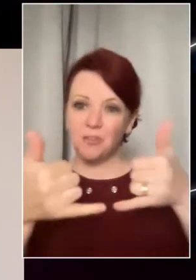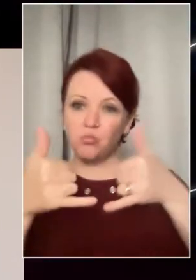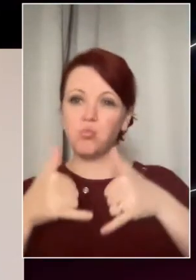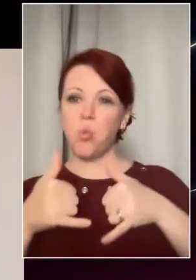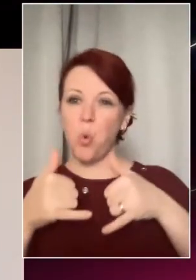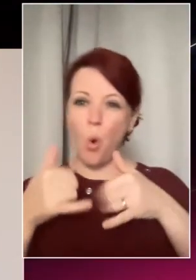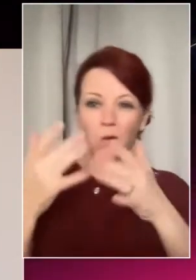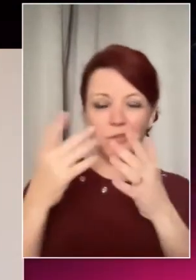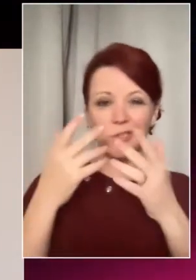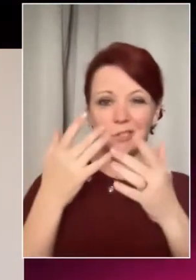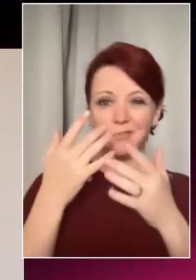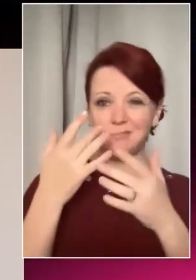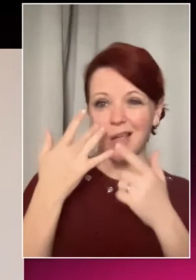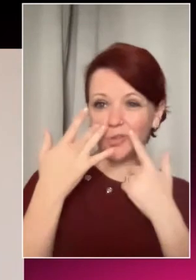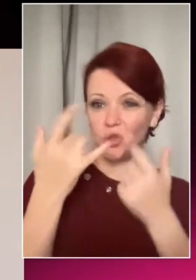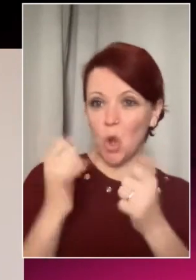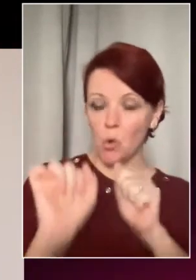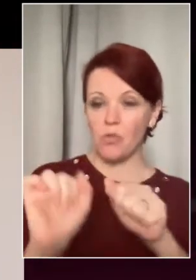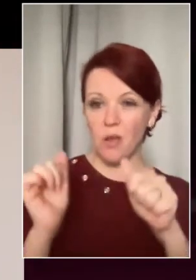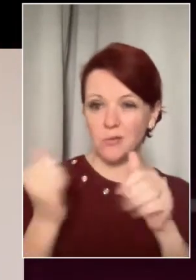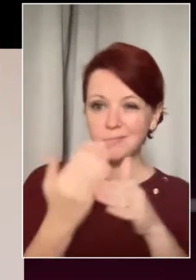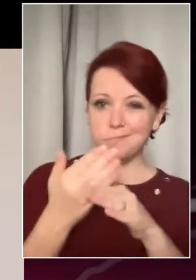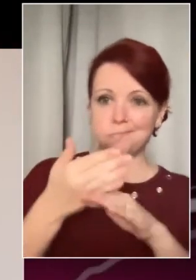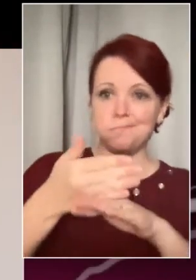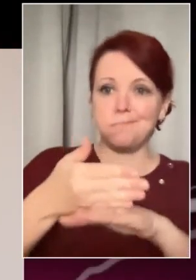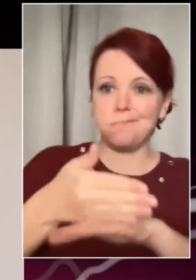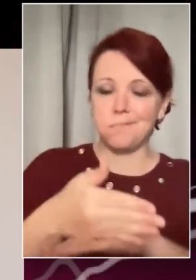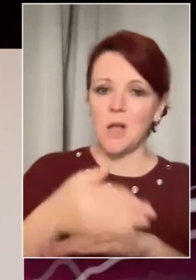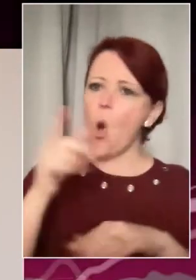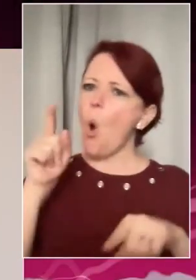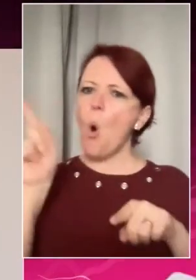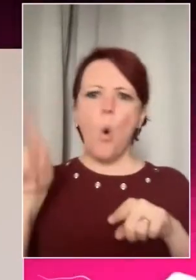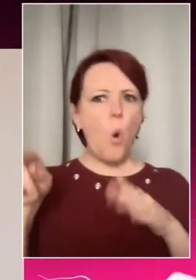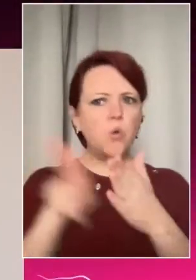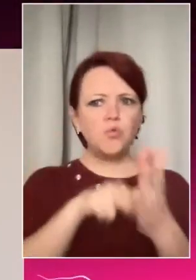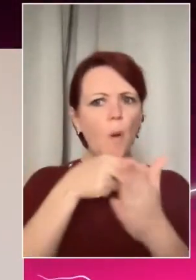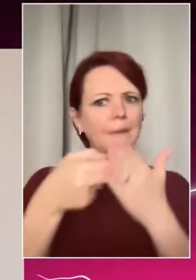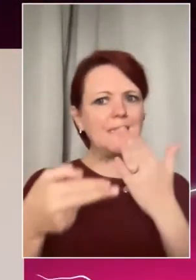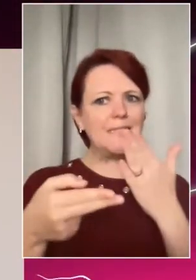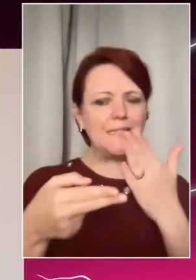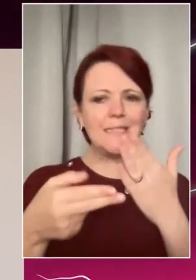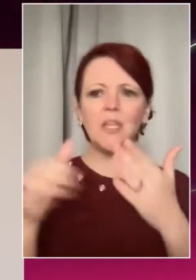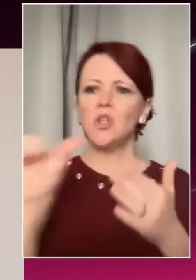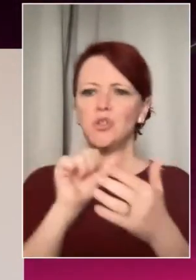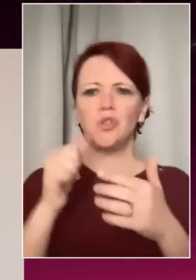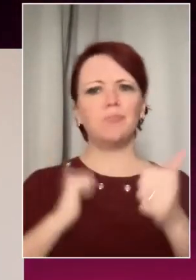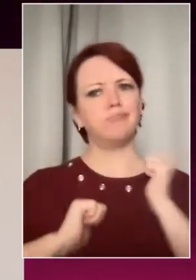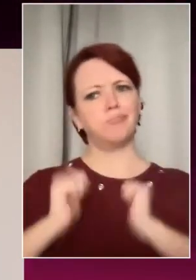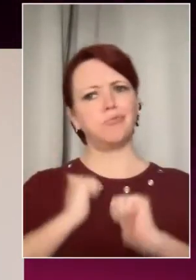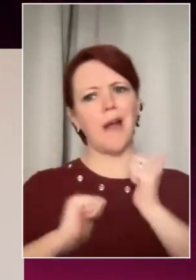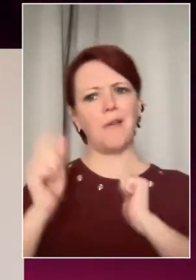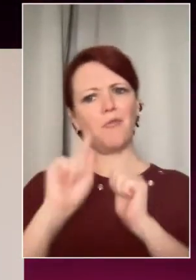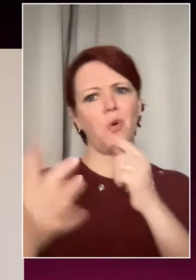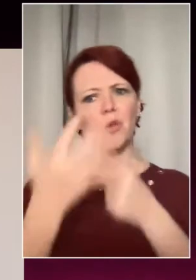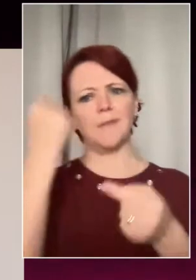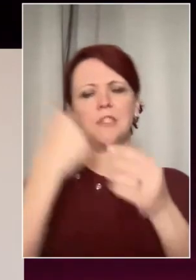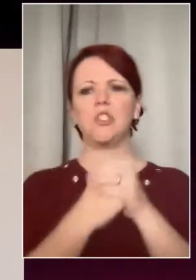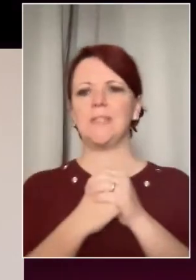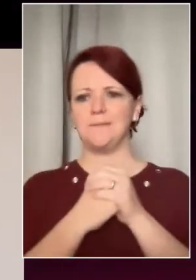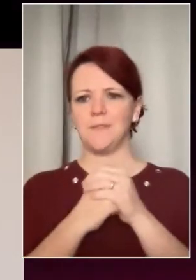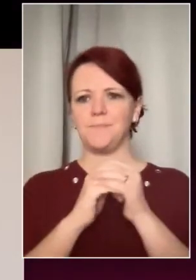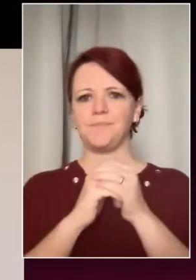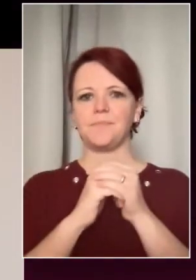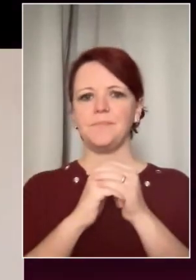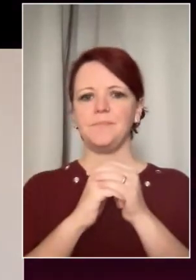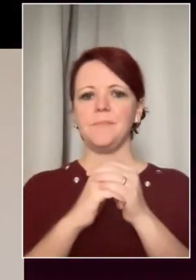efforts, and every finalist and nominee should be truly proud of what they've achieved. We will now present the award for the